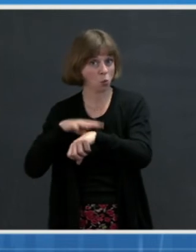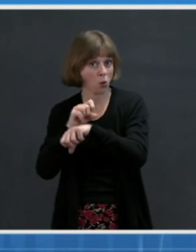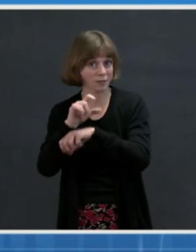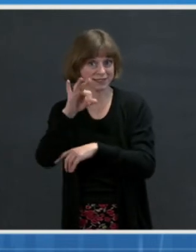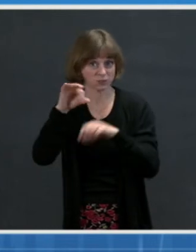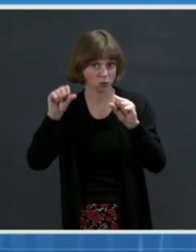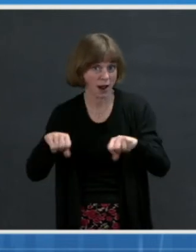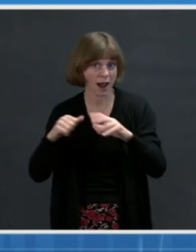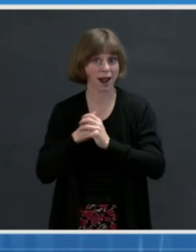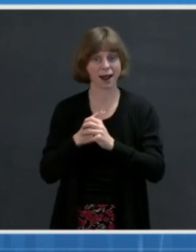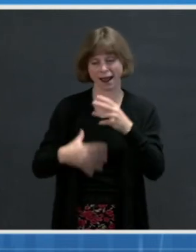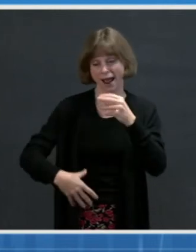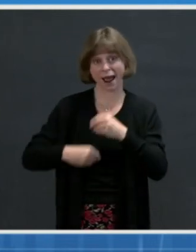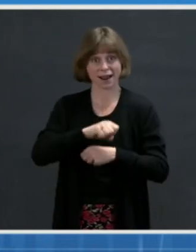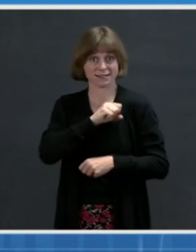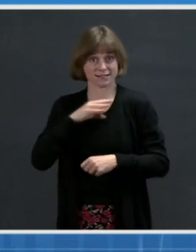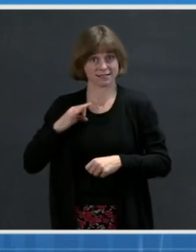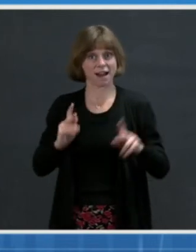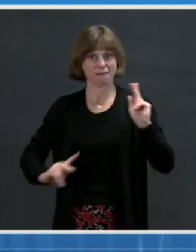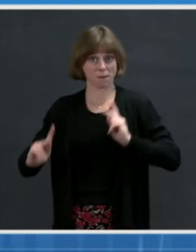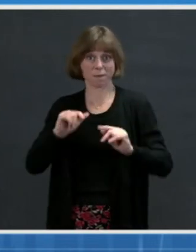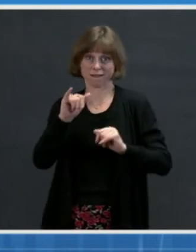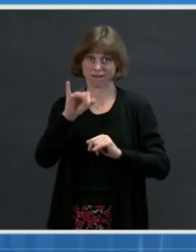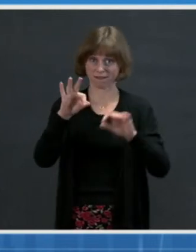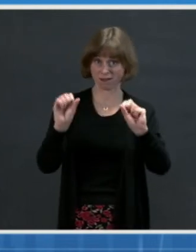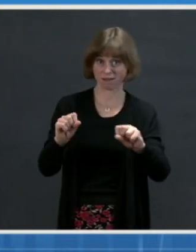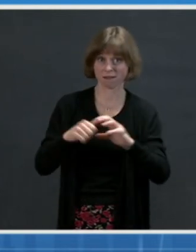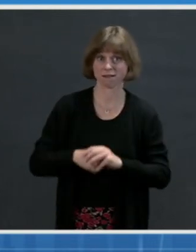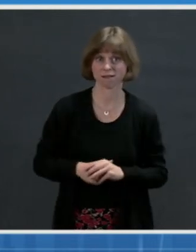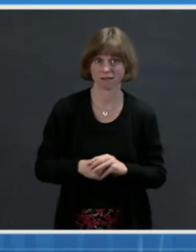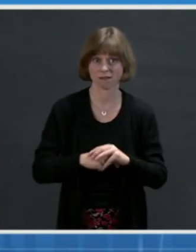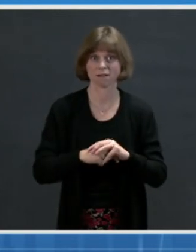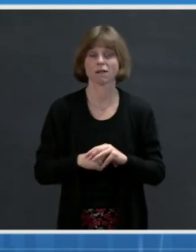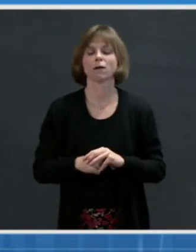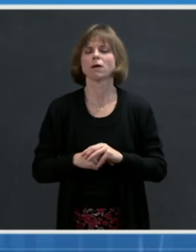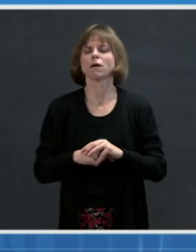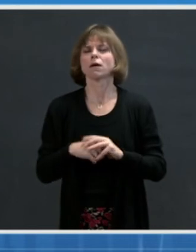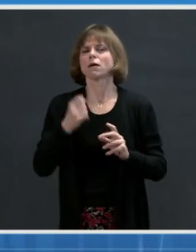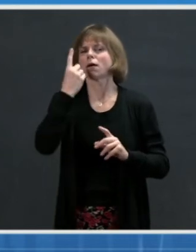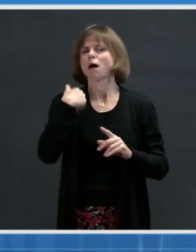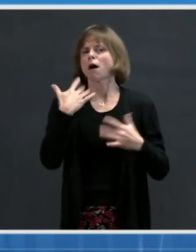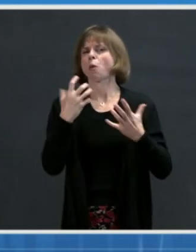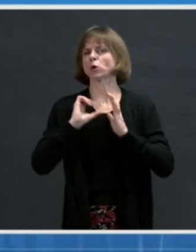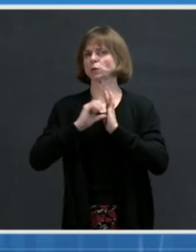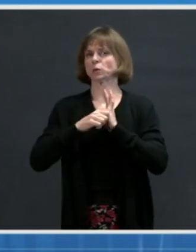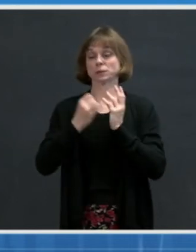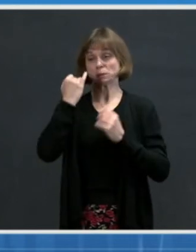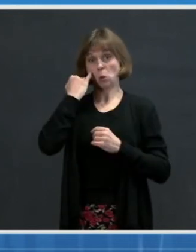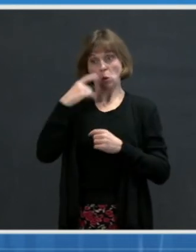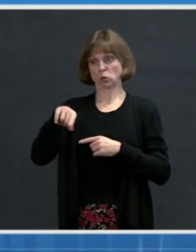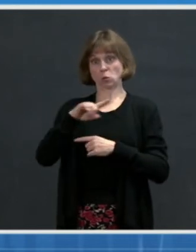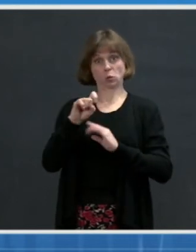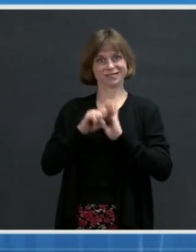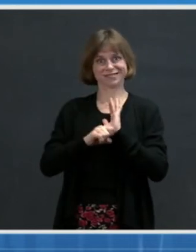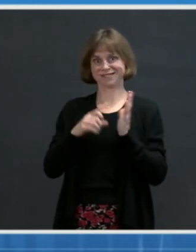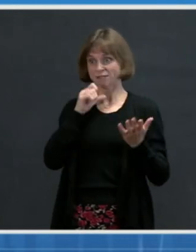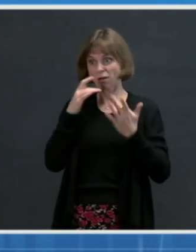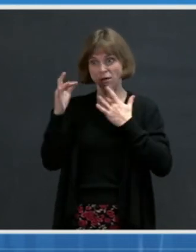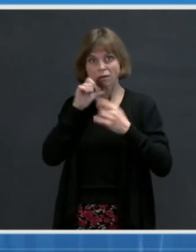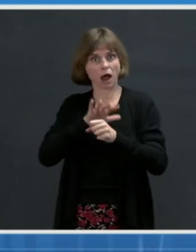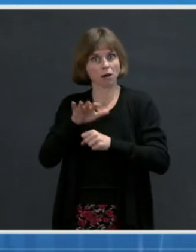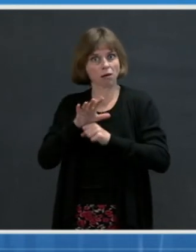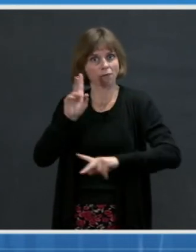more staff on hand. On this point, I want to stress that if states do not have the staff to work around the clock and on the